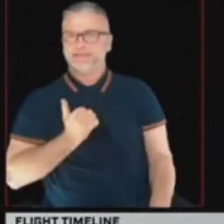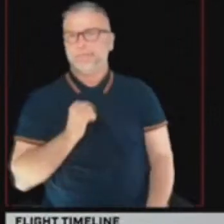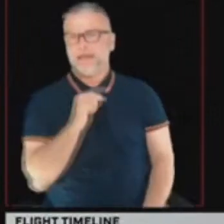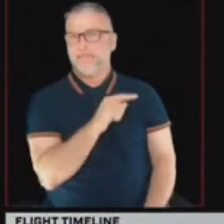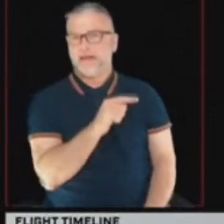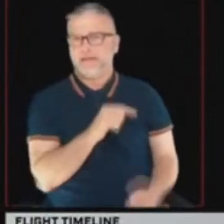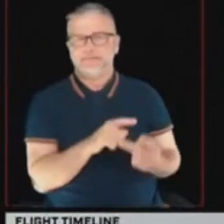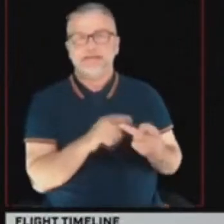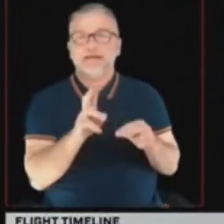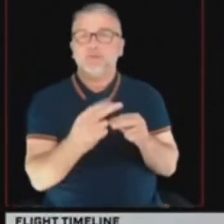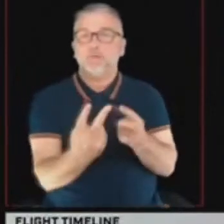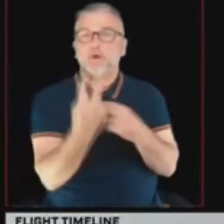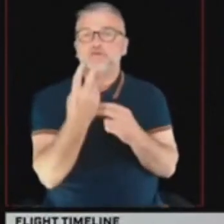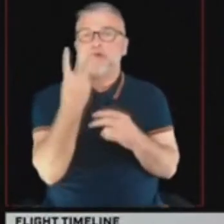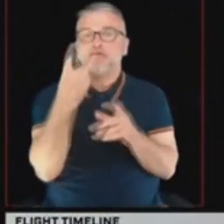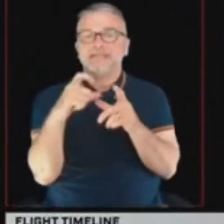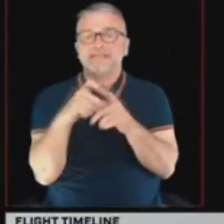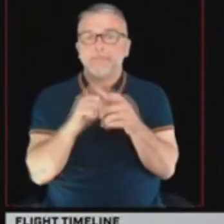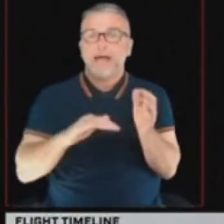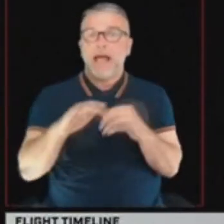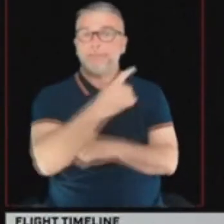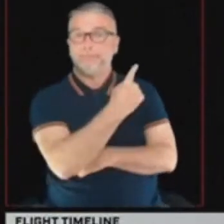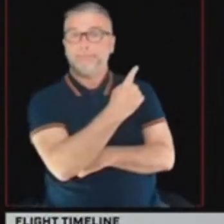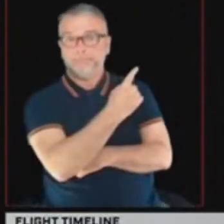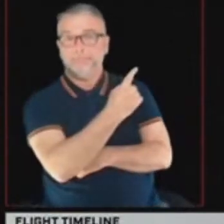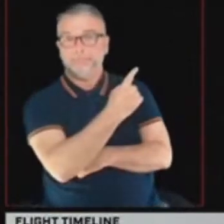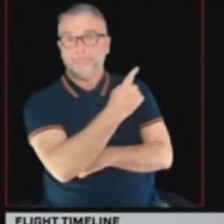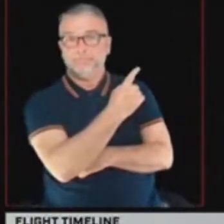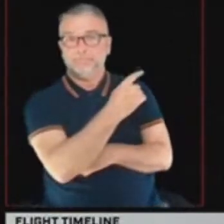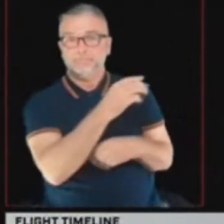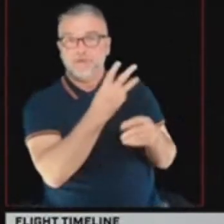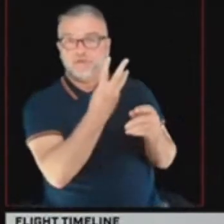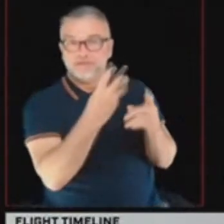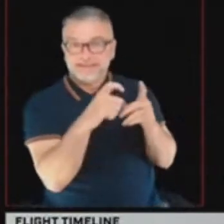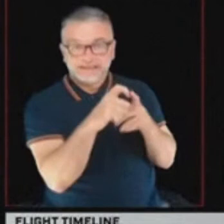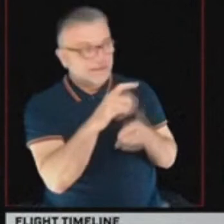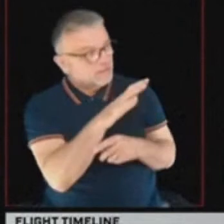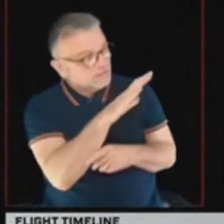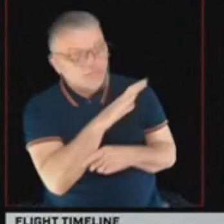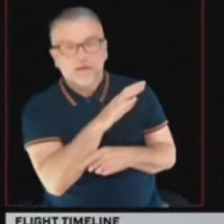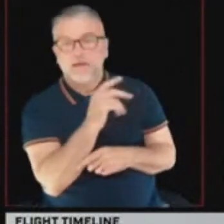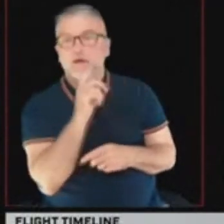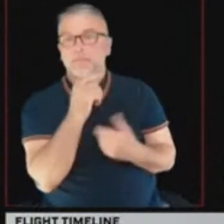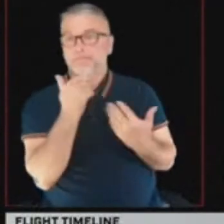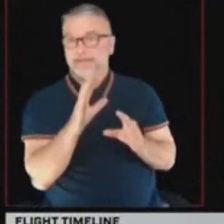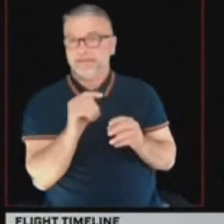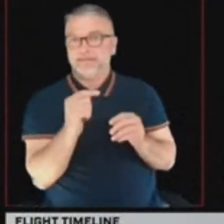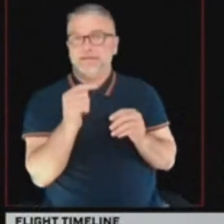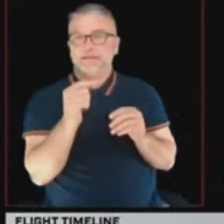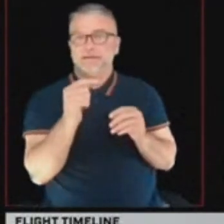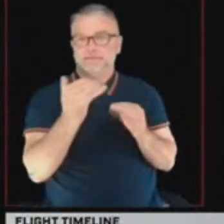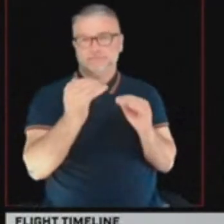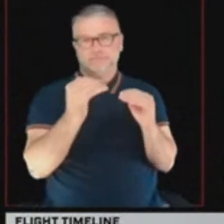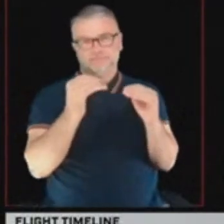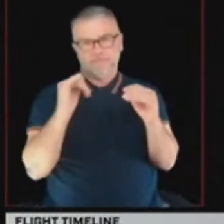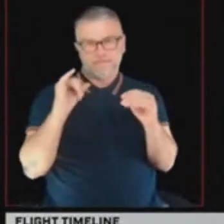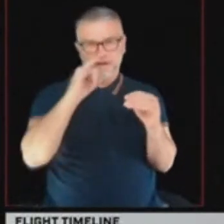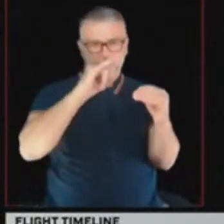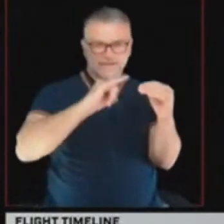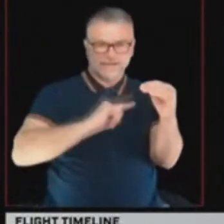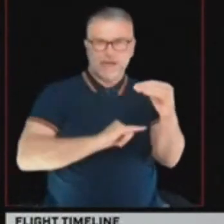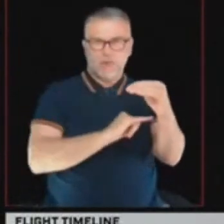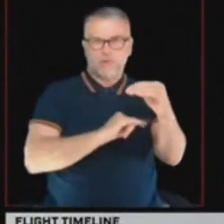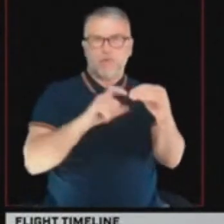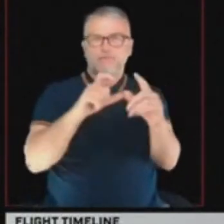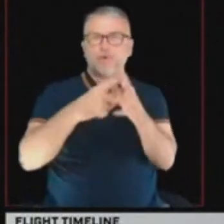our 3D map, which we'll bring up now, you'll notice that we did fly just south of the county of Cork